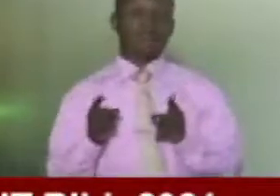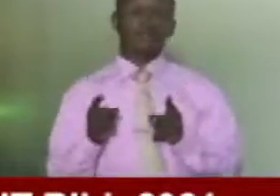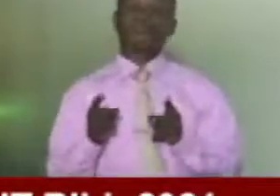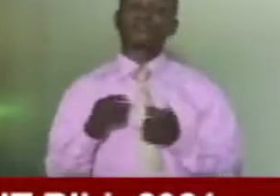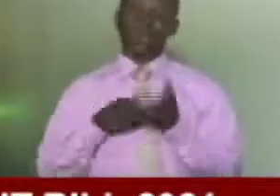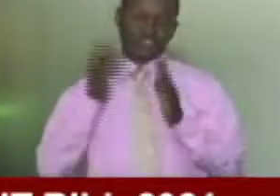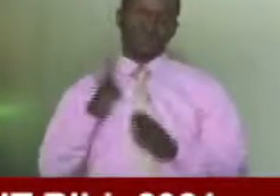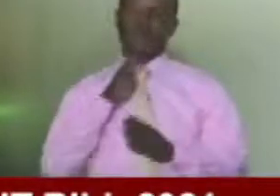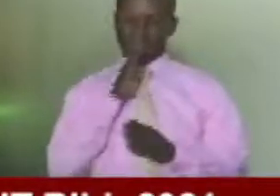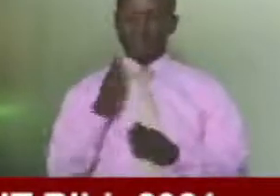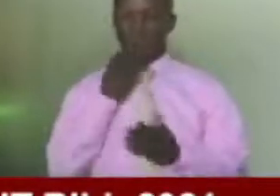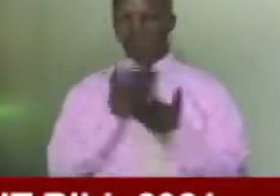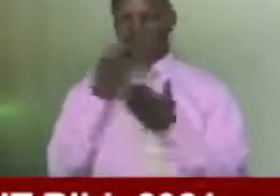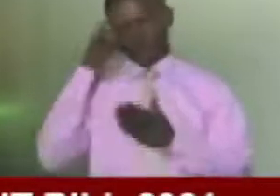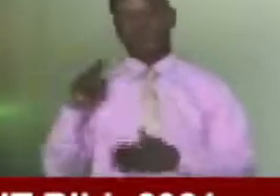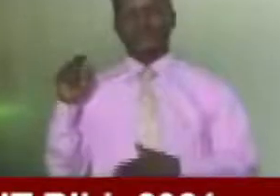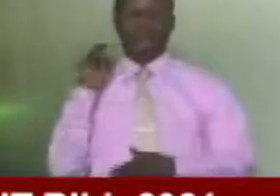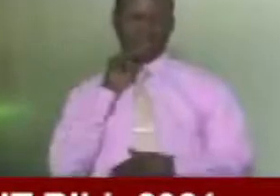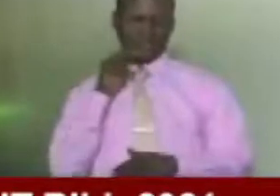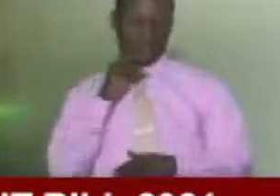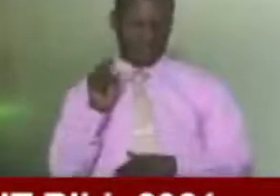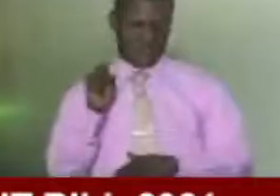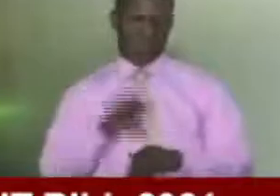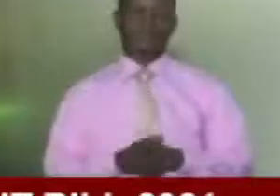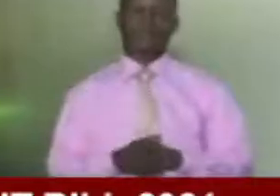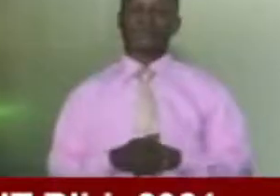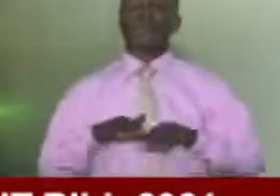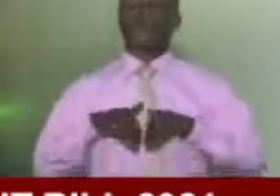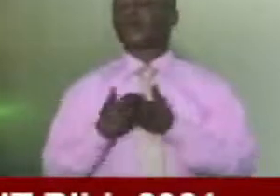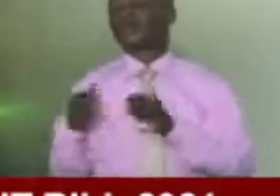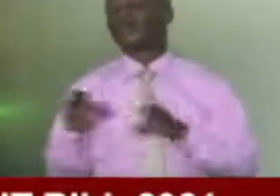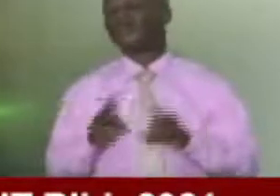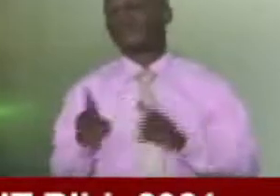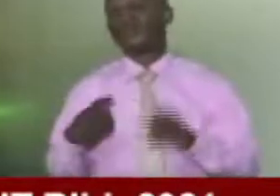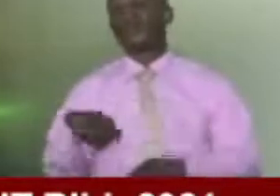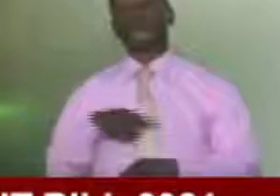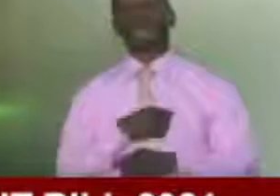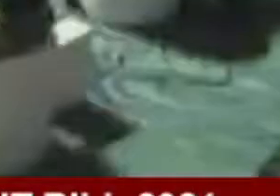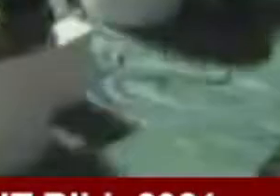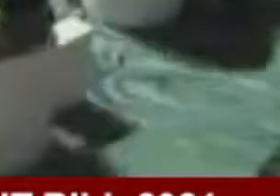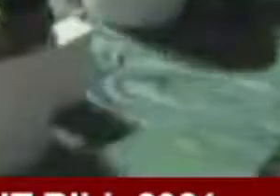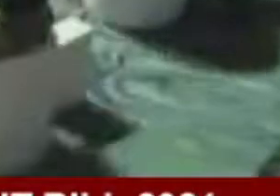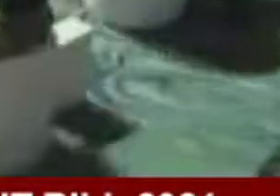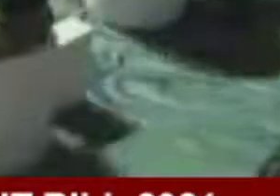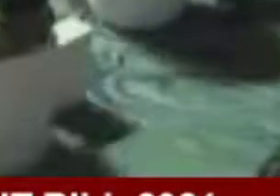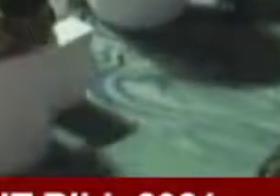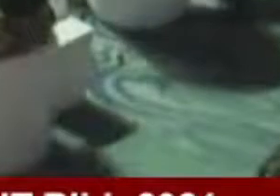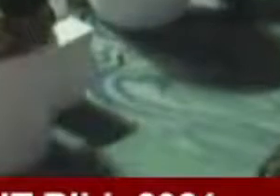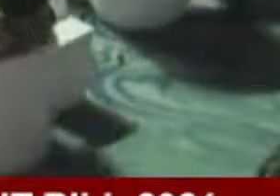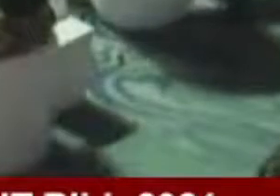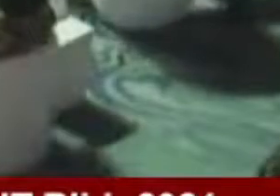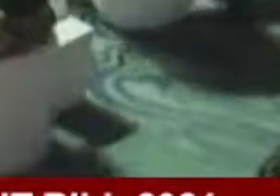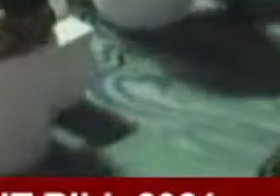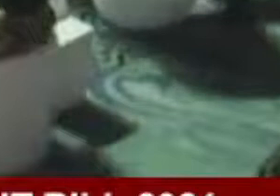a goal for Nigerians. How do we expect the National Assembly, that is not independent,